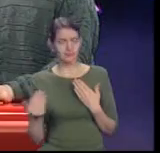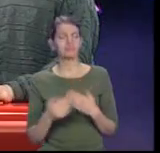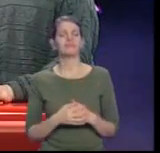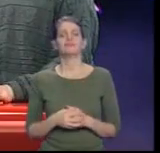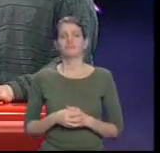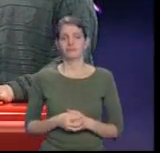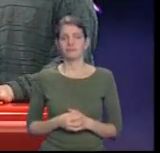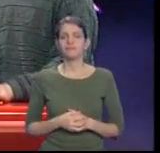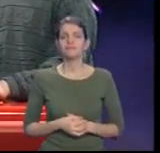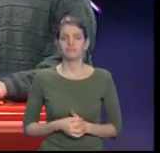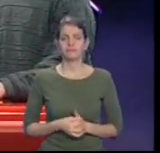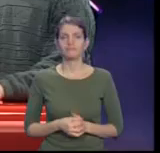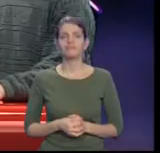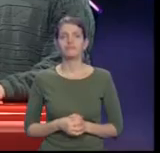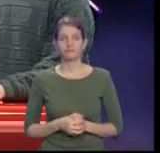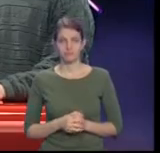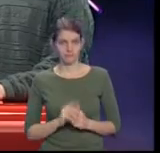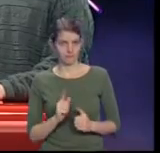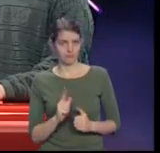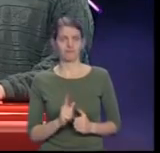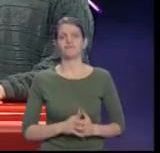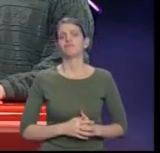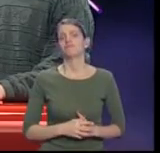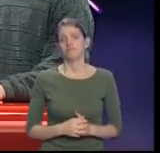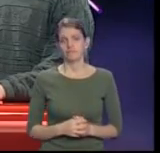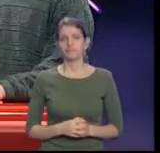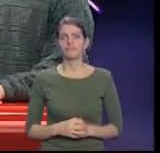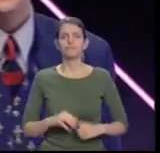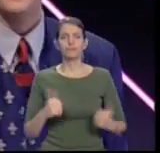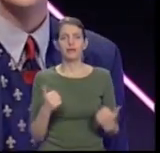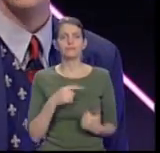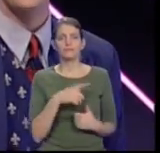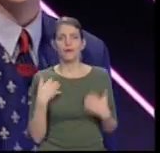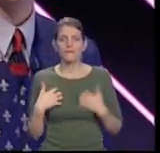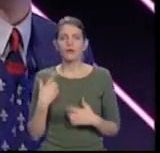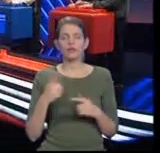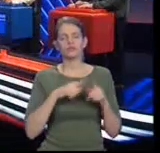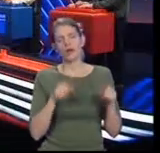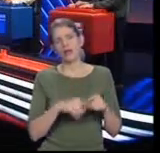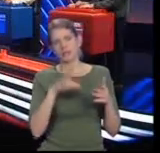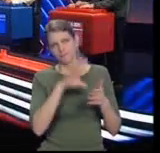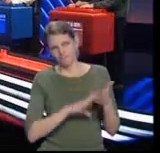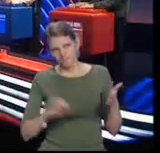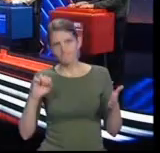years. Playing Catchphrase, something to look forward to, I think you'll find. Take away a square then, Susan.